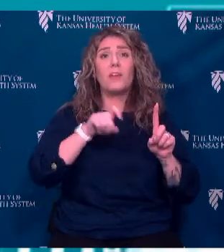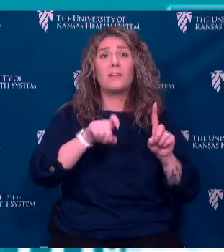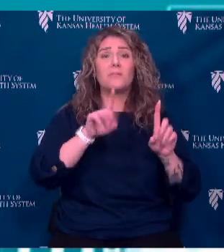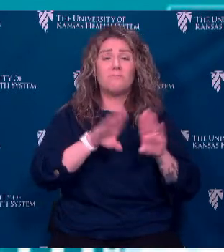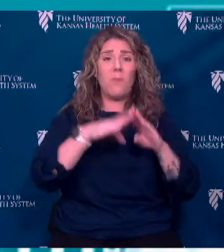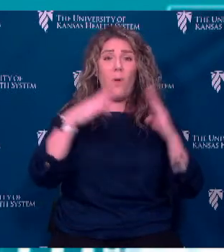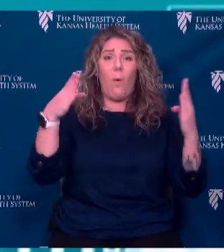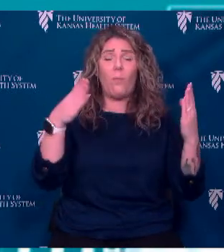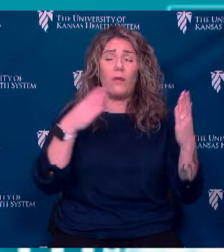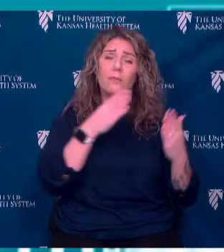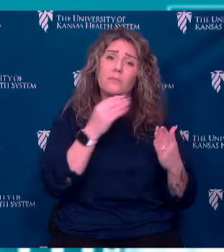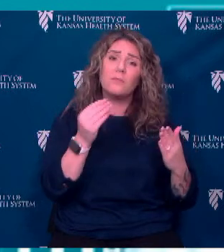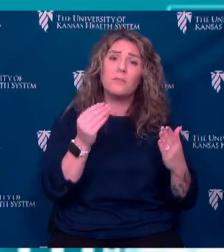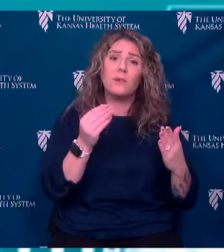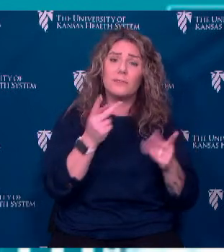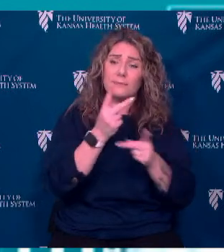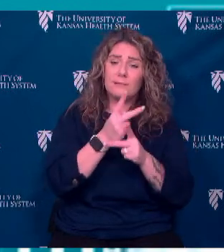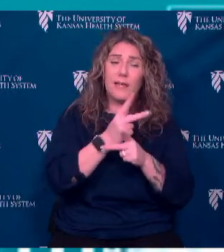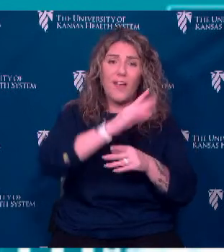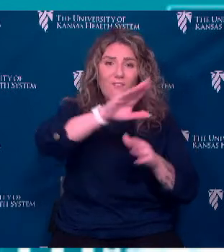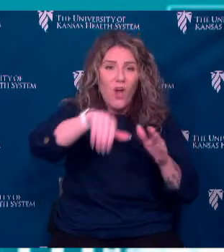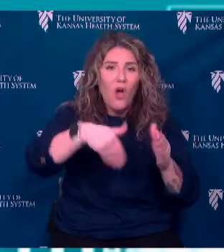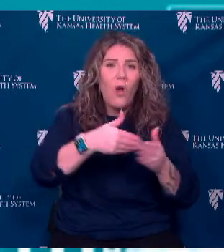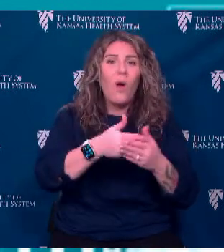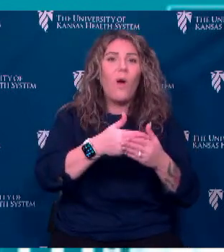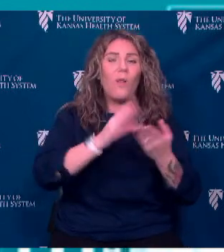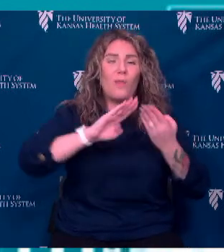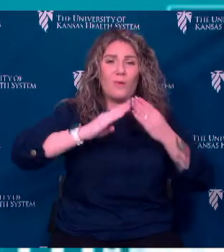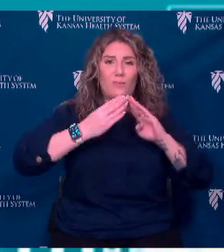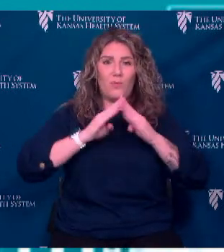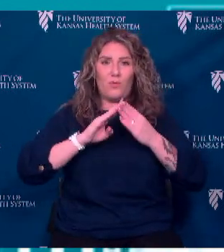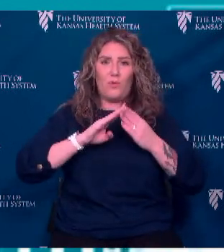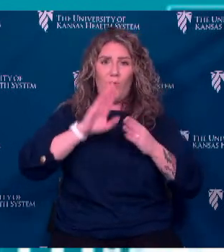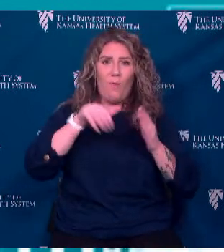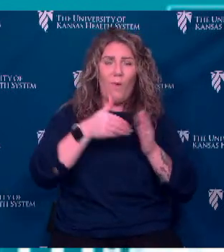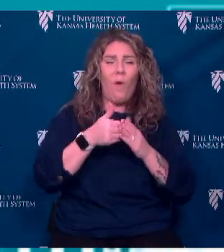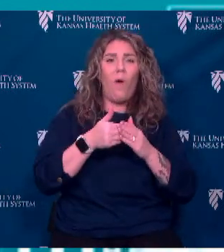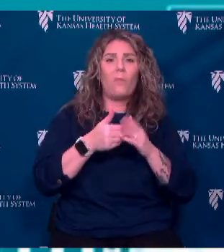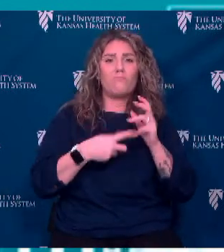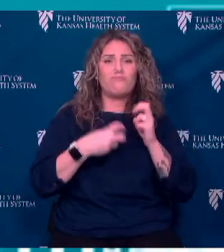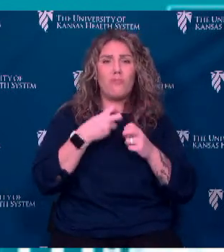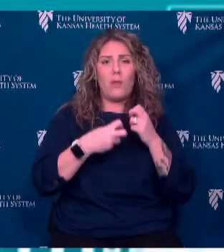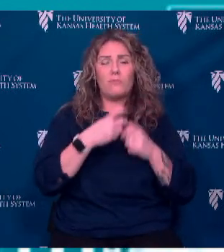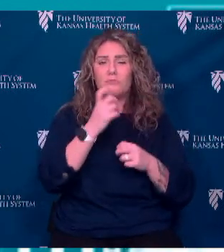to take care of all of our community with all of the problems, not just COVID.